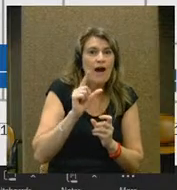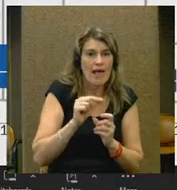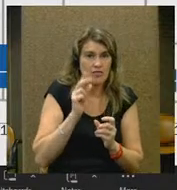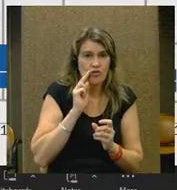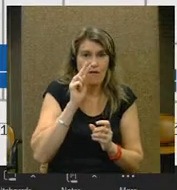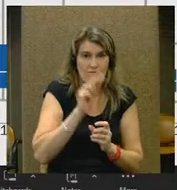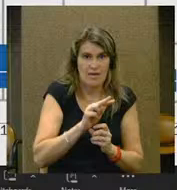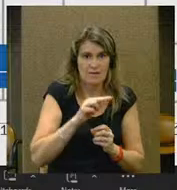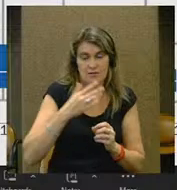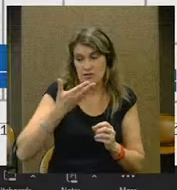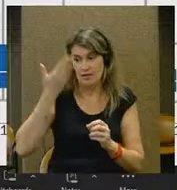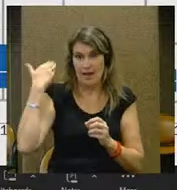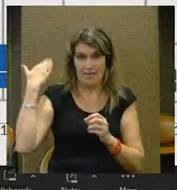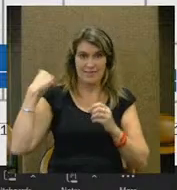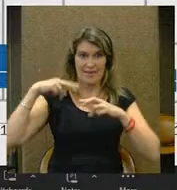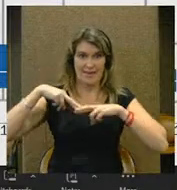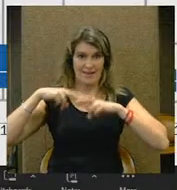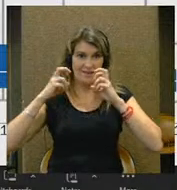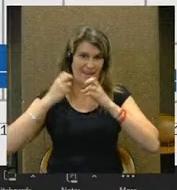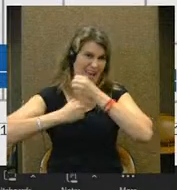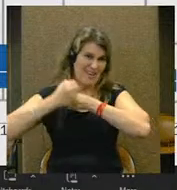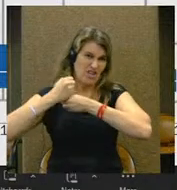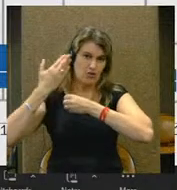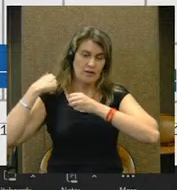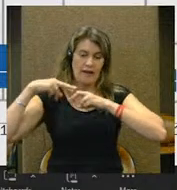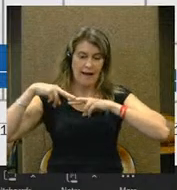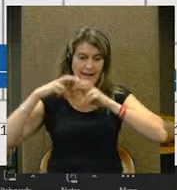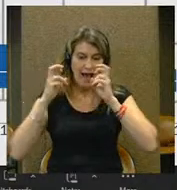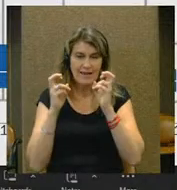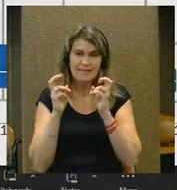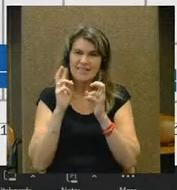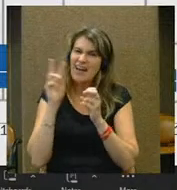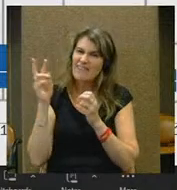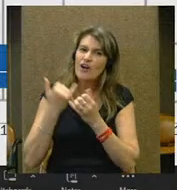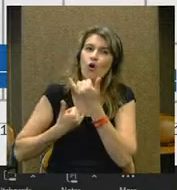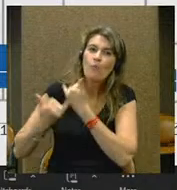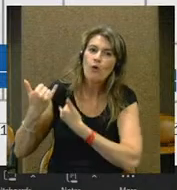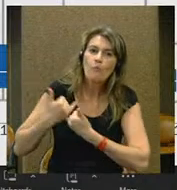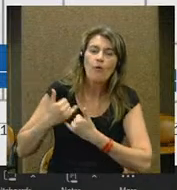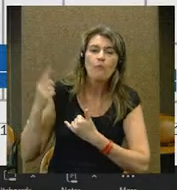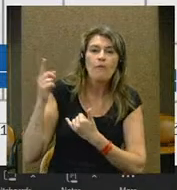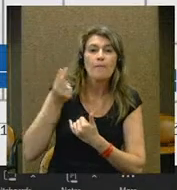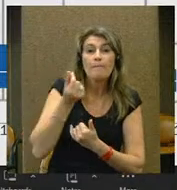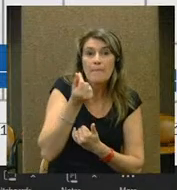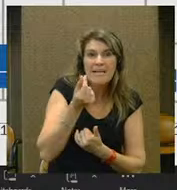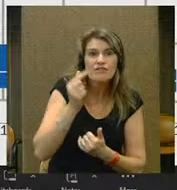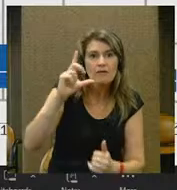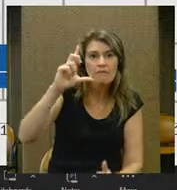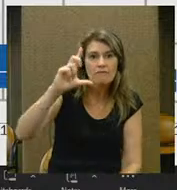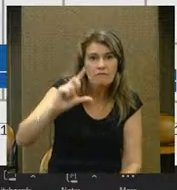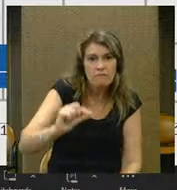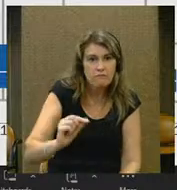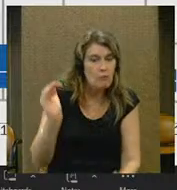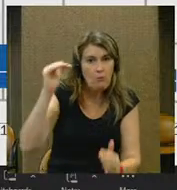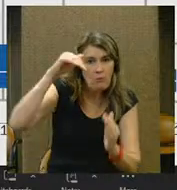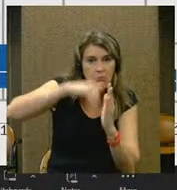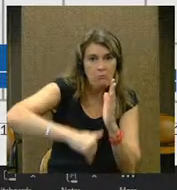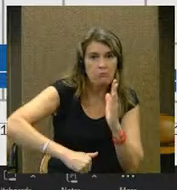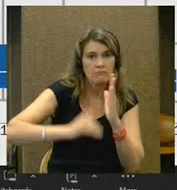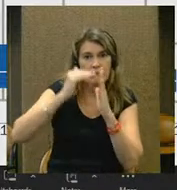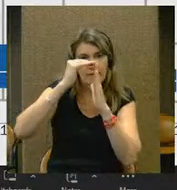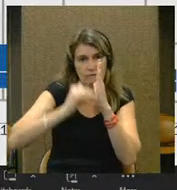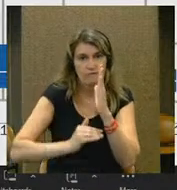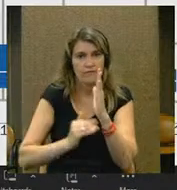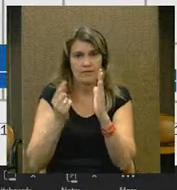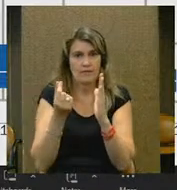and everything else I'm hearing, suggests that the prices are continuing to go down, and this is causing significant